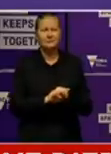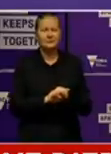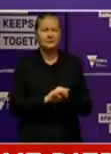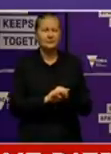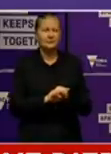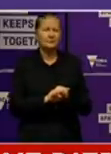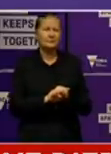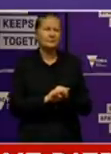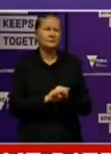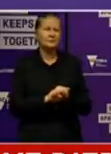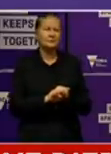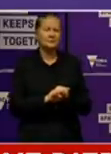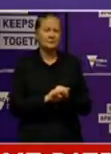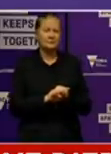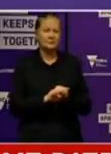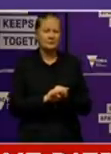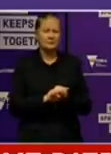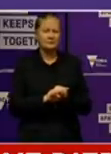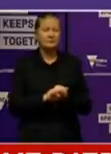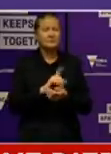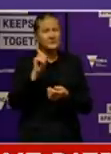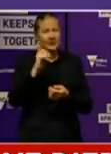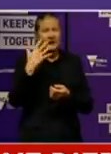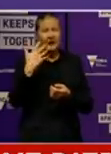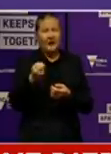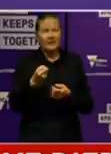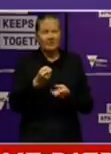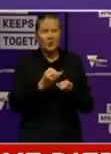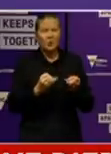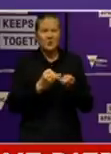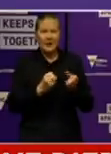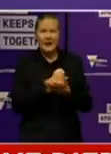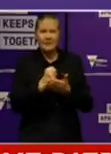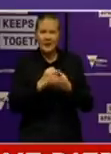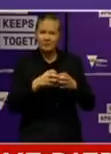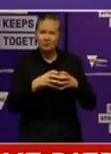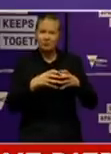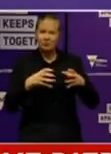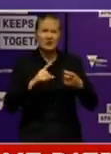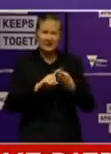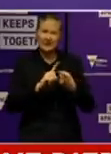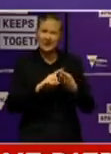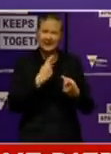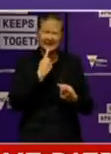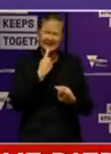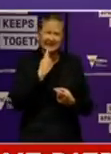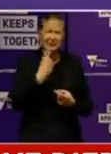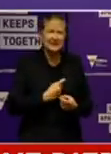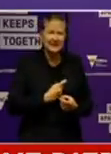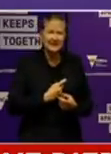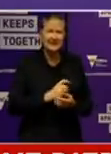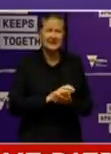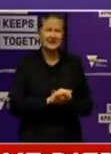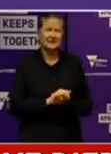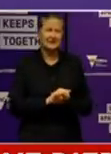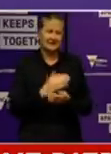We are seeing increasing case numbers, and the situation is still very serious. And in recent weeks,